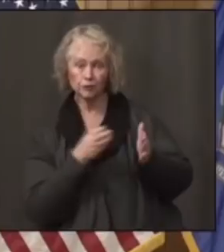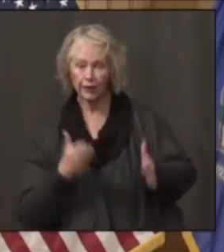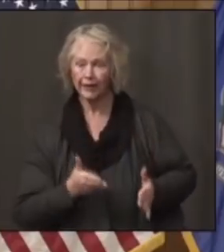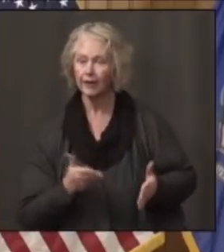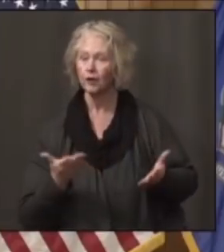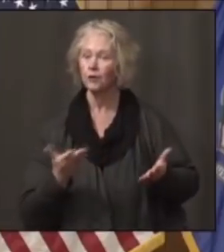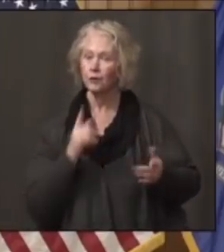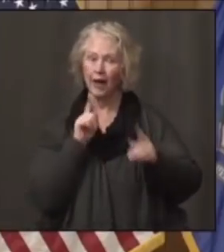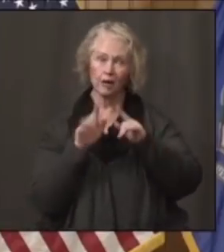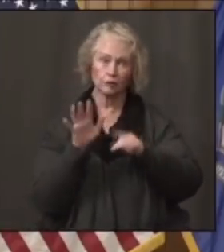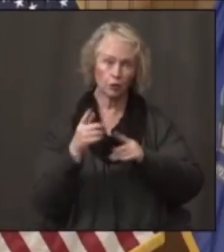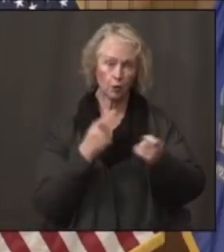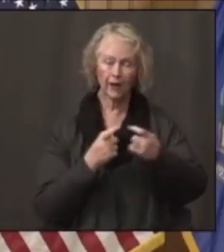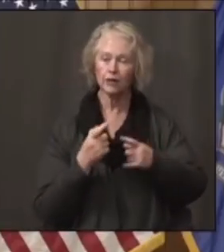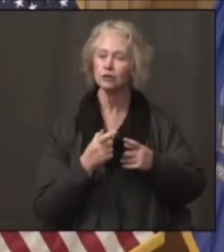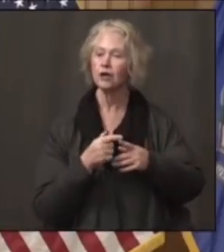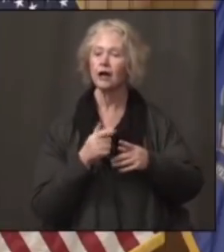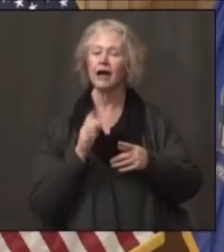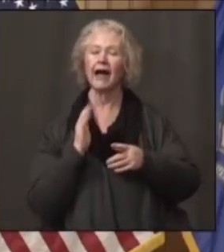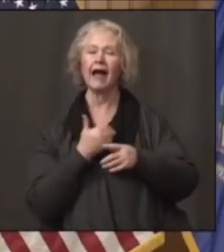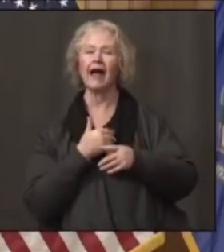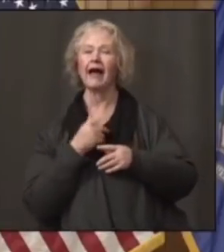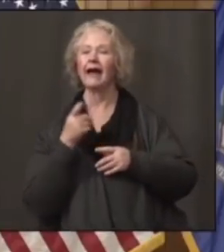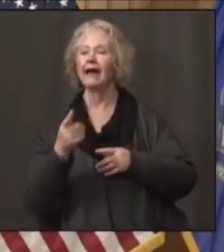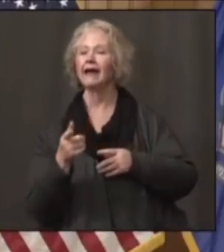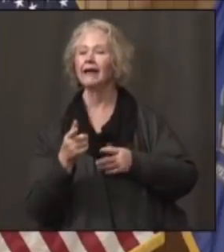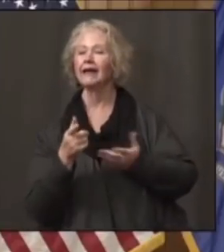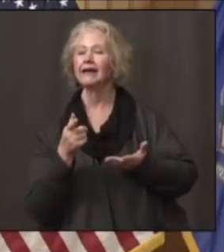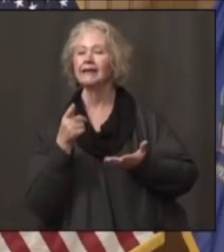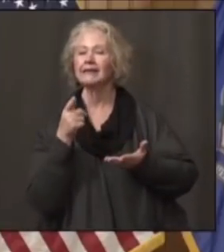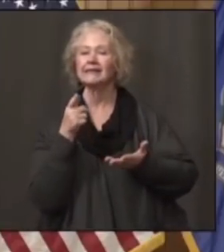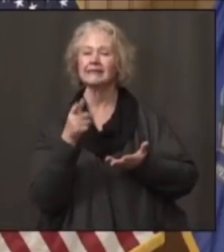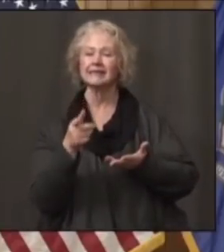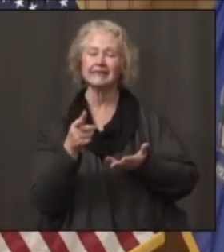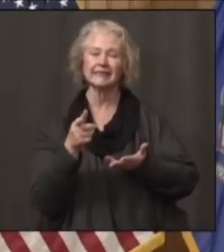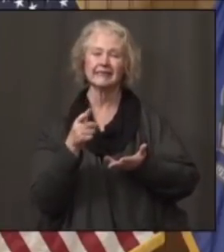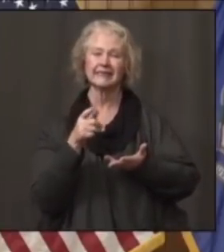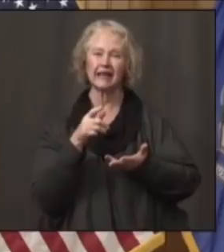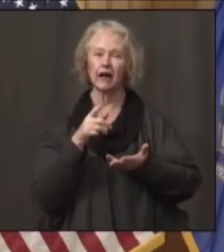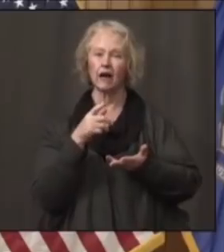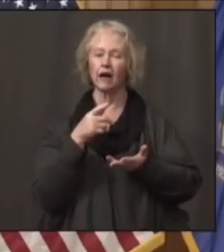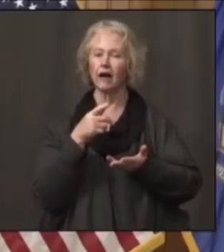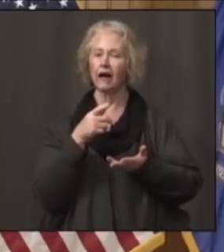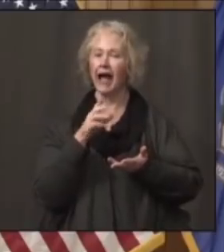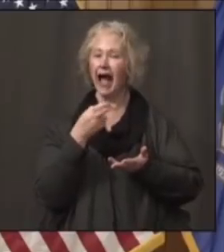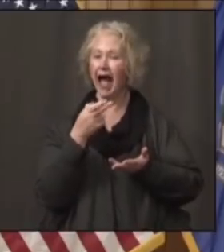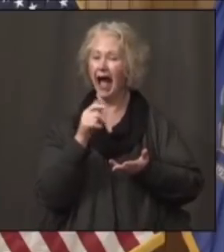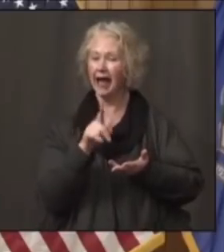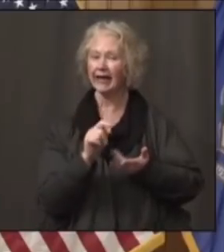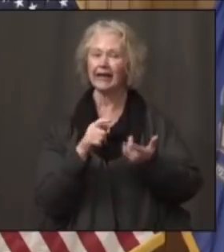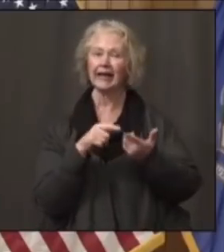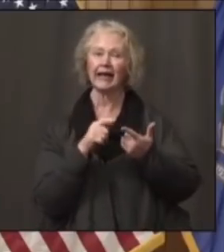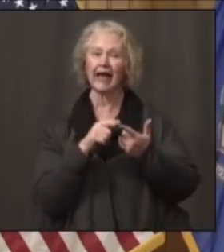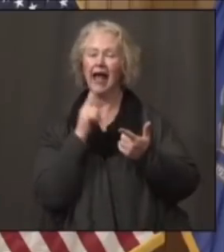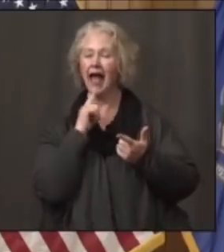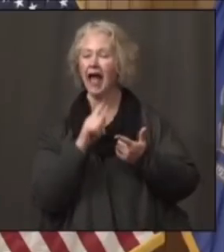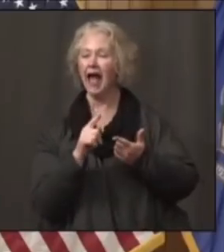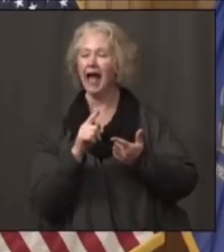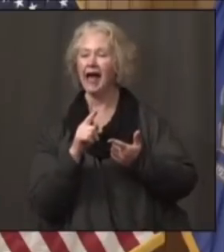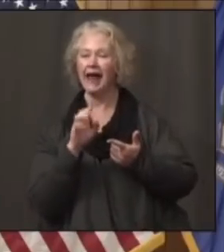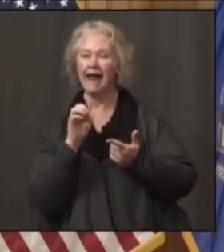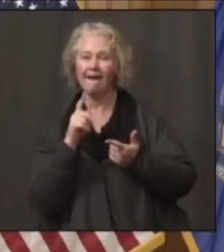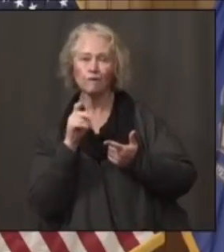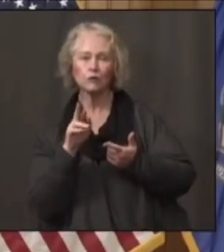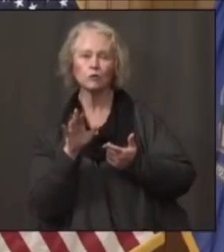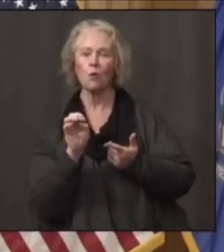folks in our virtual EOC. That's Director Hackett and Craig over at Eversource and Frank at Avangrid.